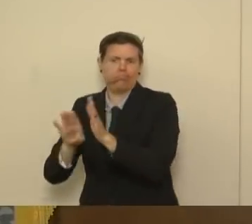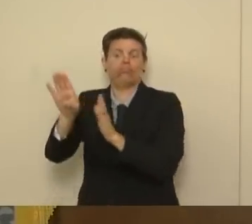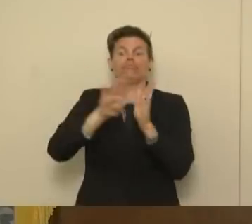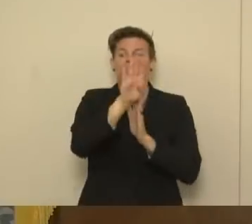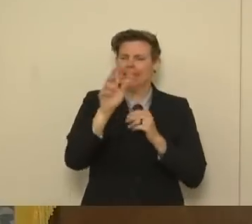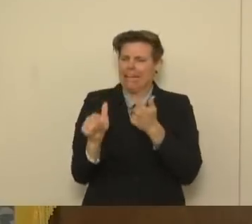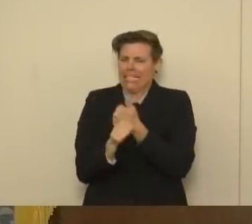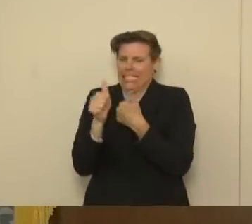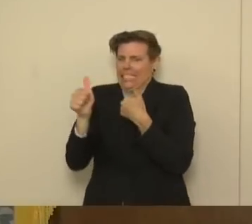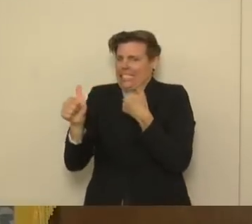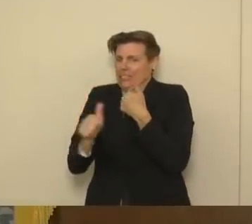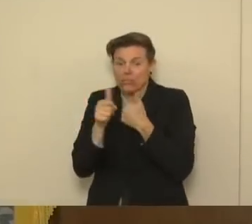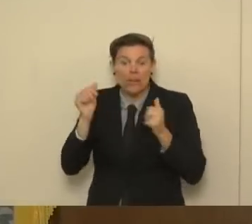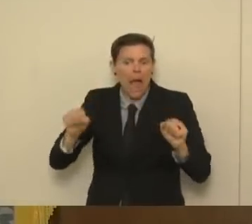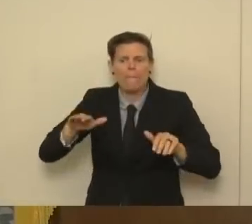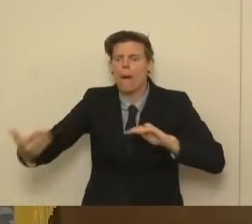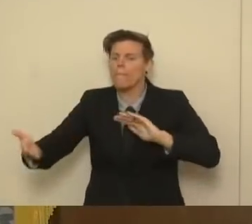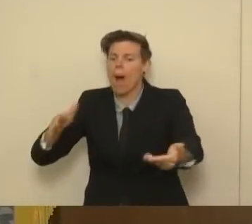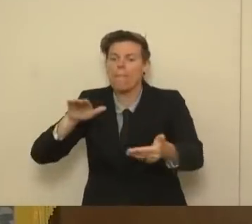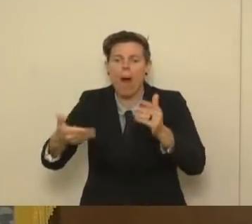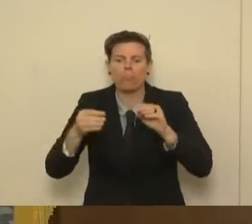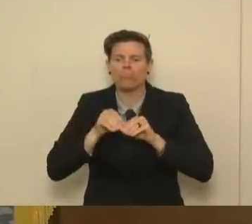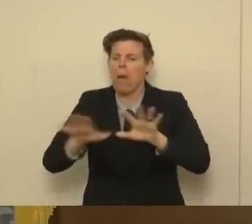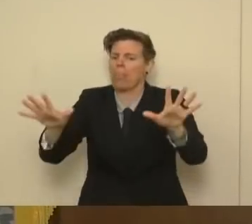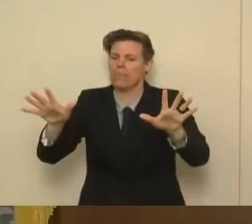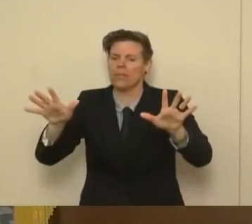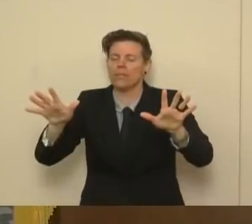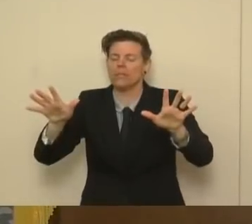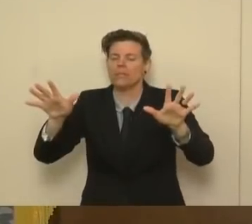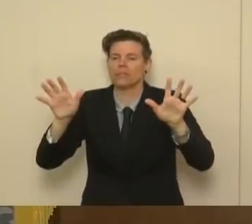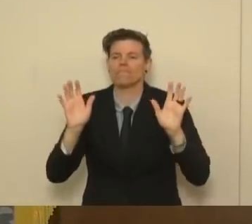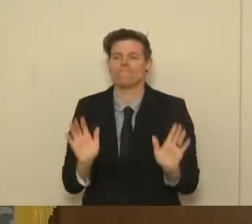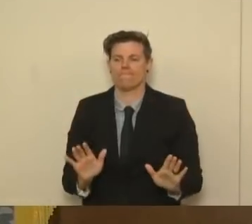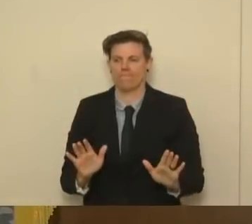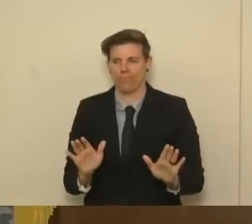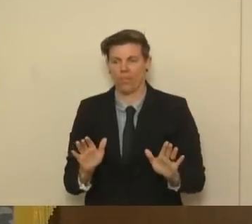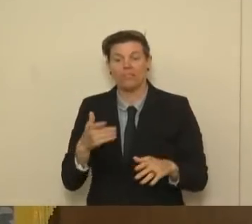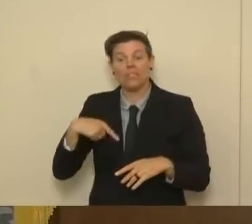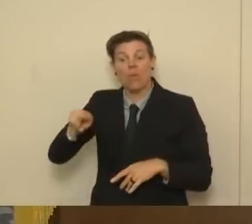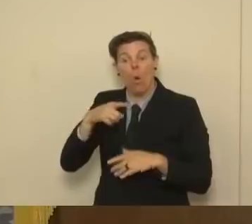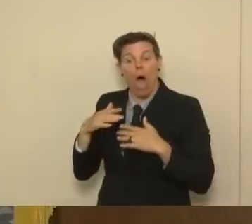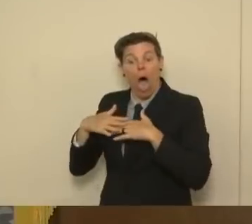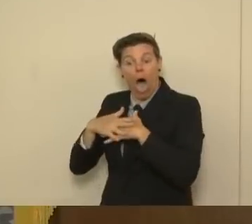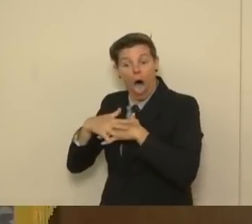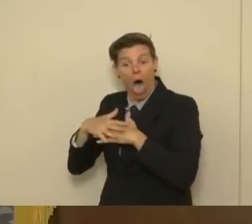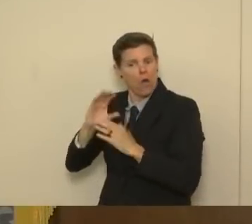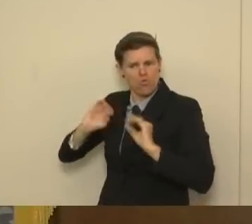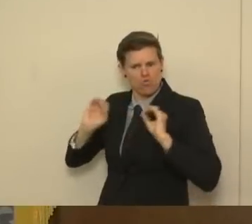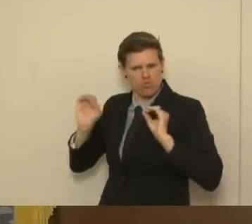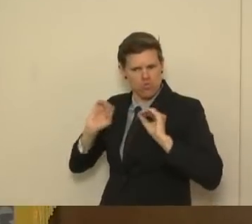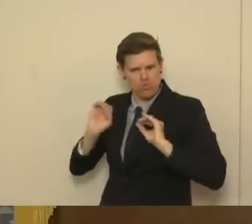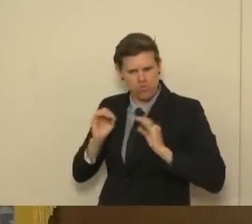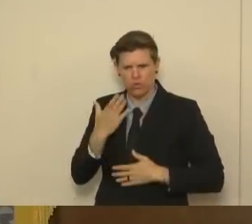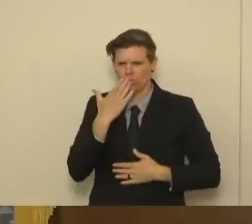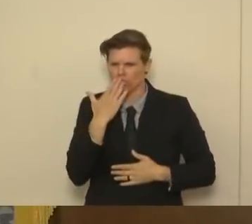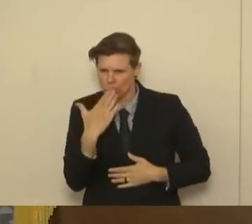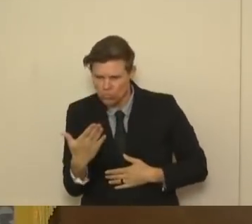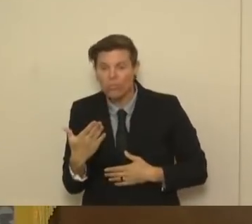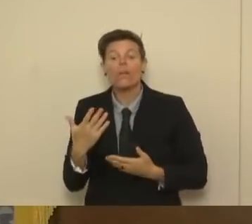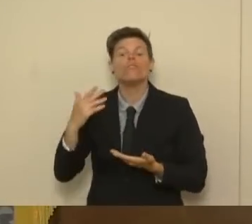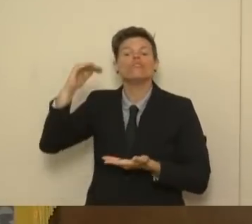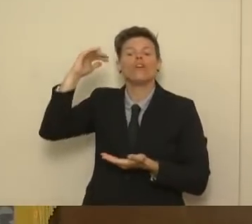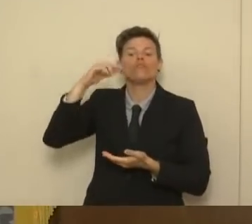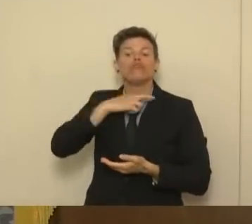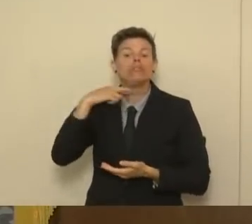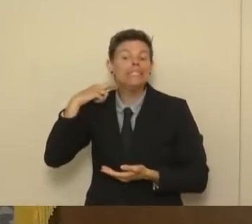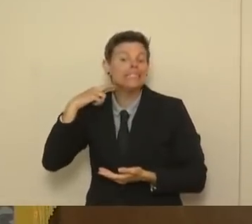contain it once it gets in is highly minimized. So, good news, good news, good news. I need you to